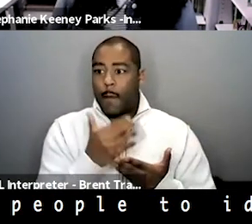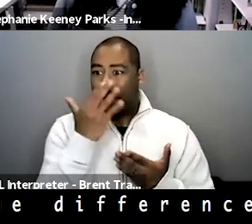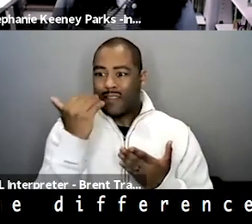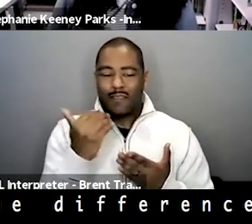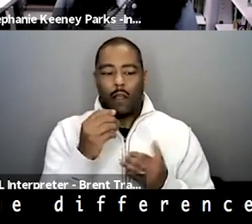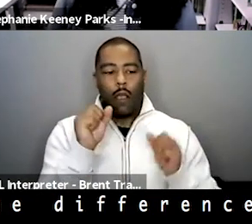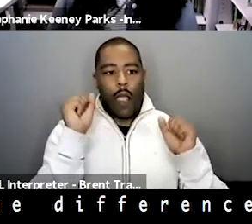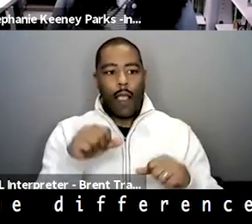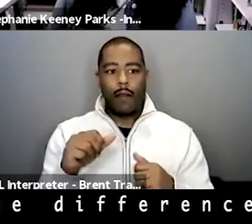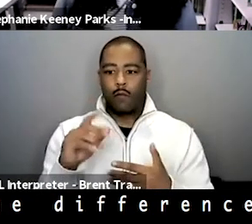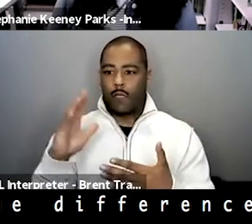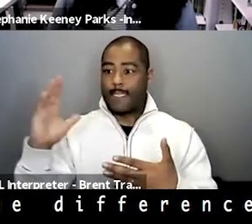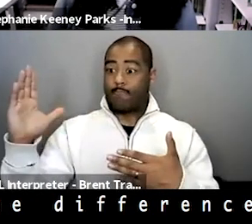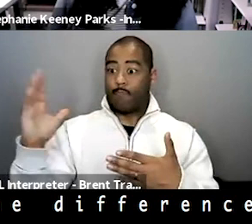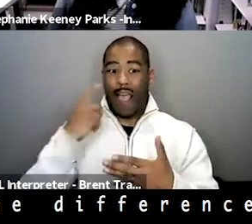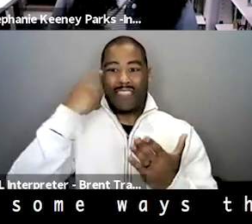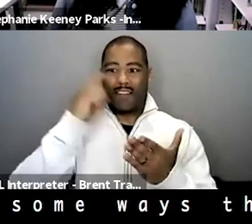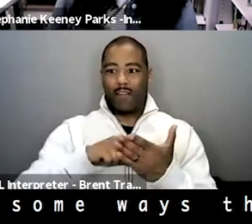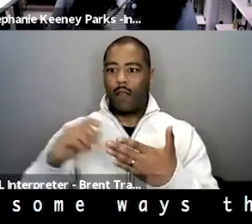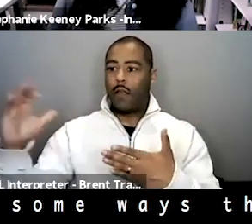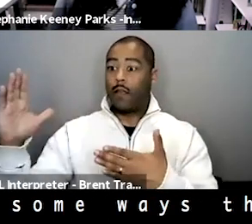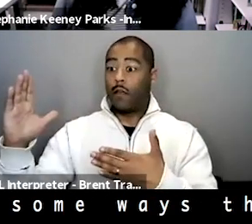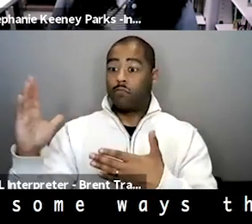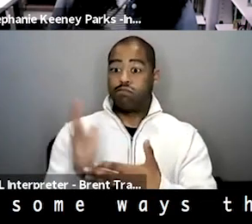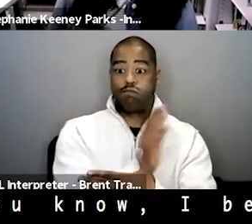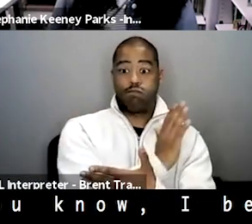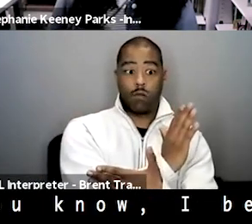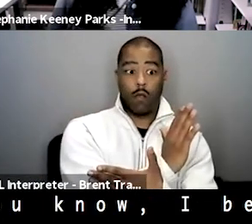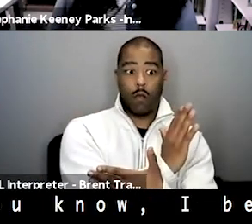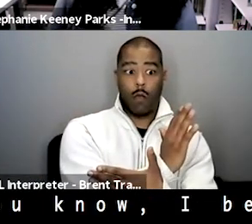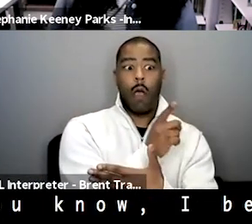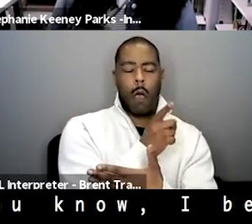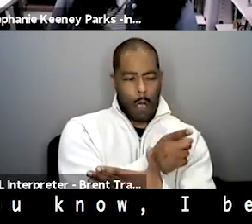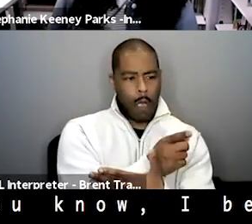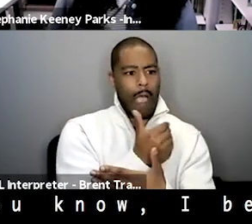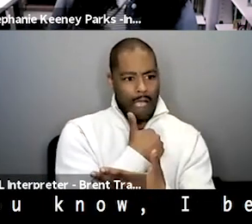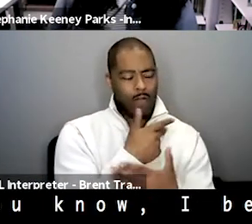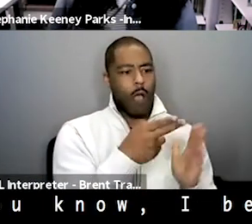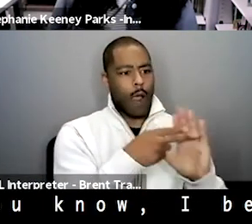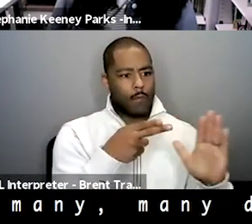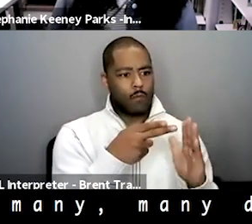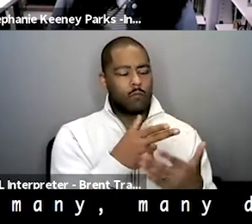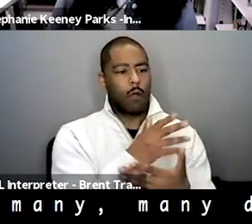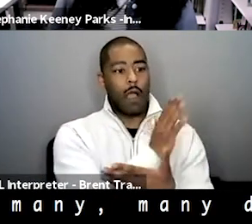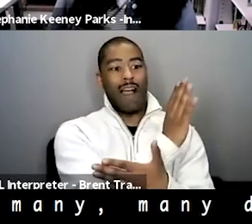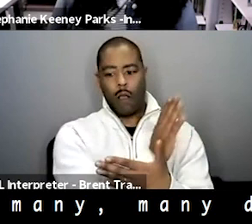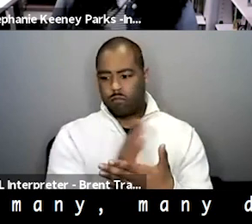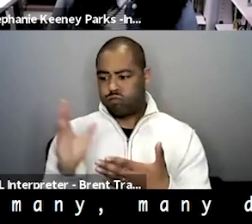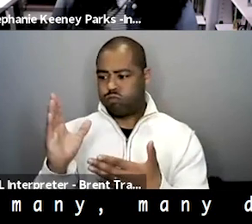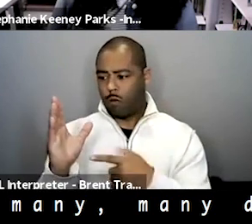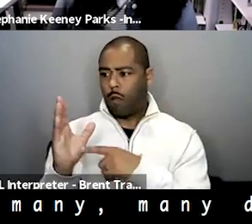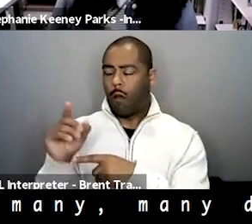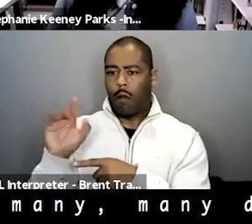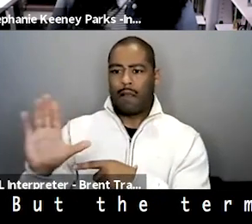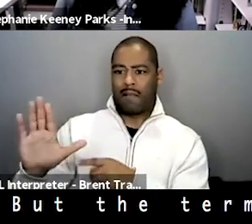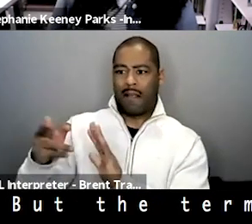identify some of the differences, because really, in some ways, there's just, you know, I believe there are